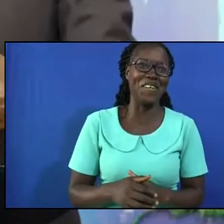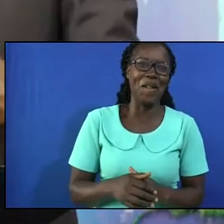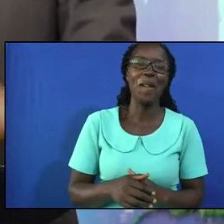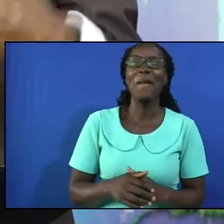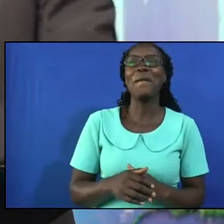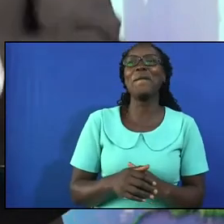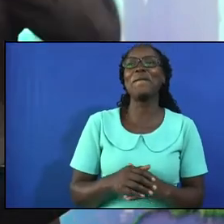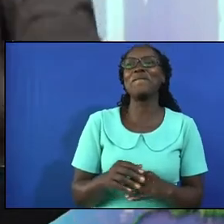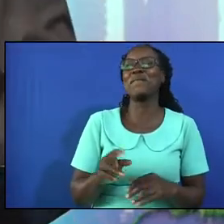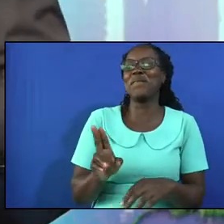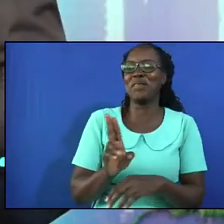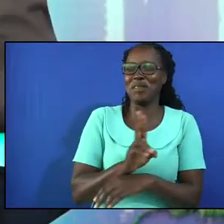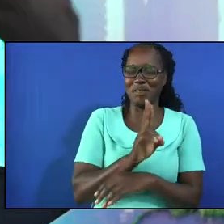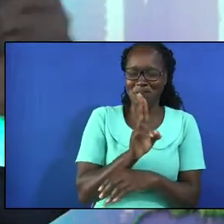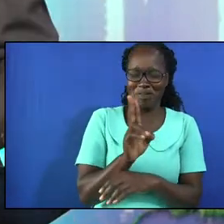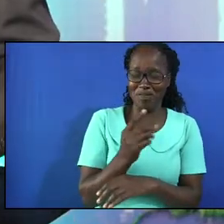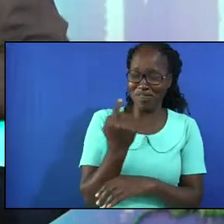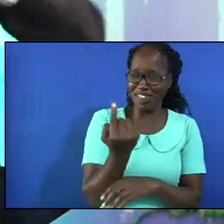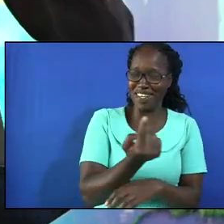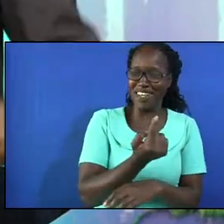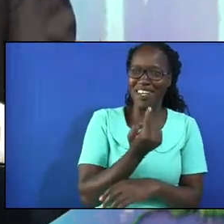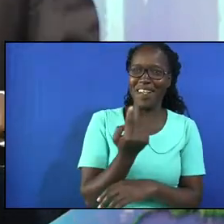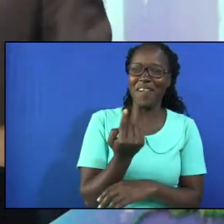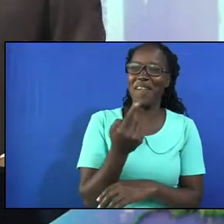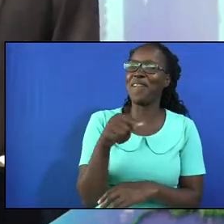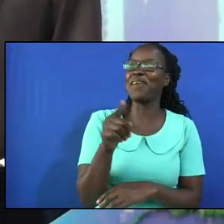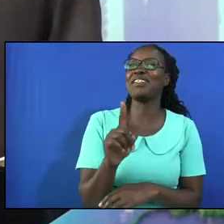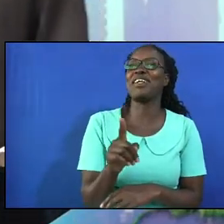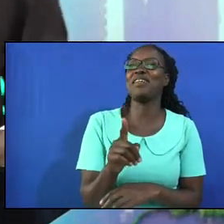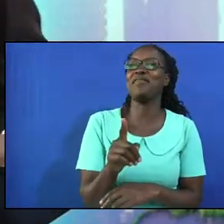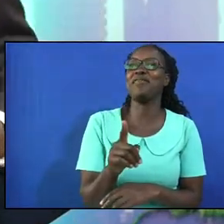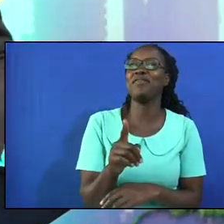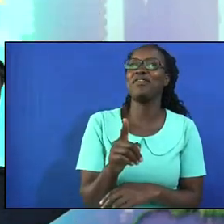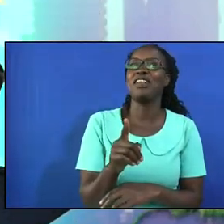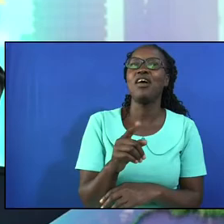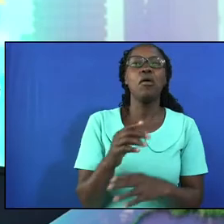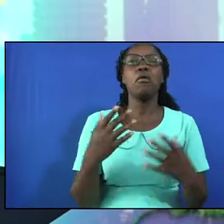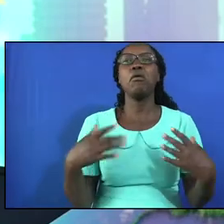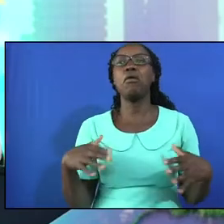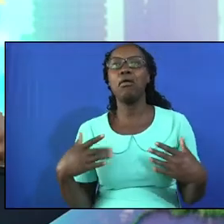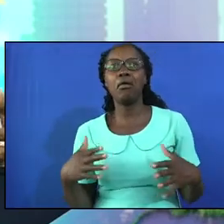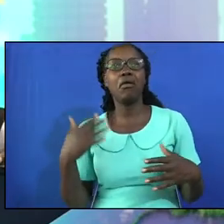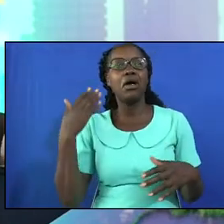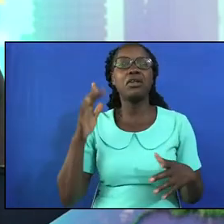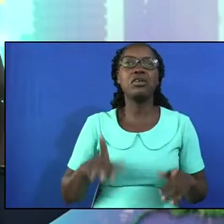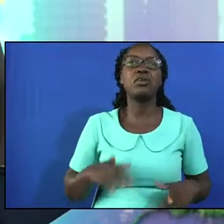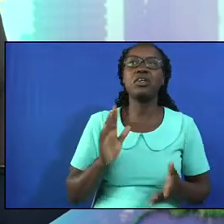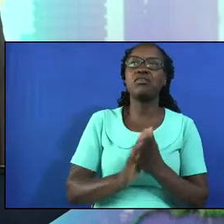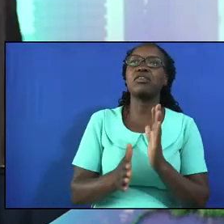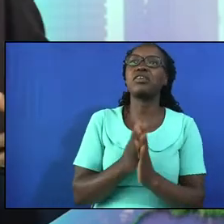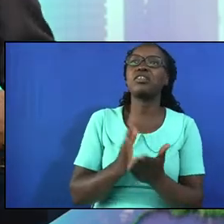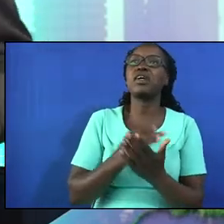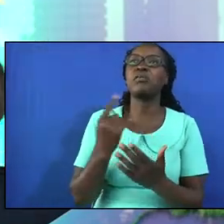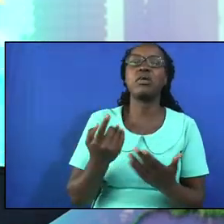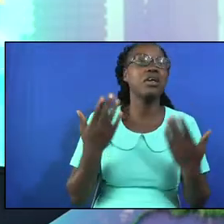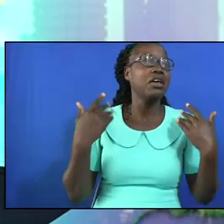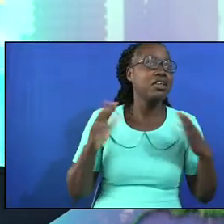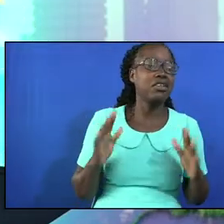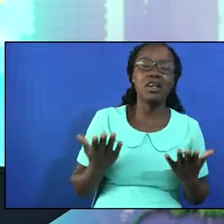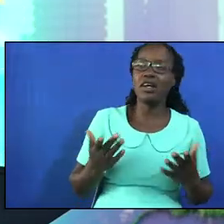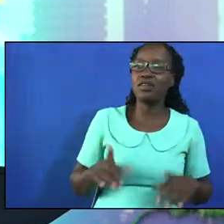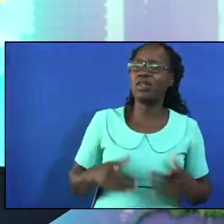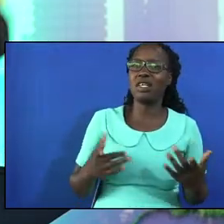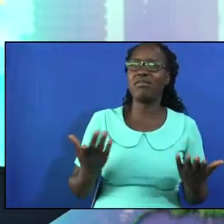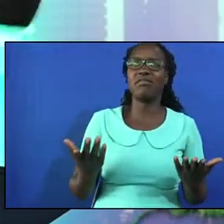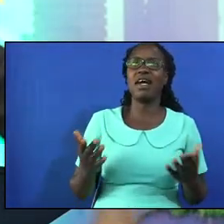Get used to being you alone, yourself. Don't be, oh, I don't know how to live without someone. I don't know how to live